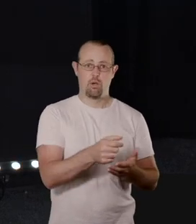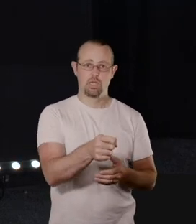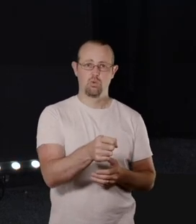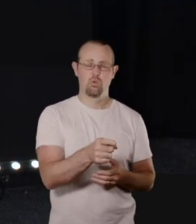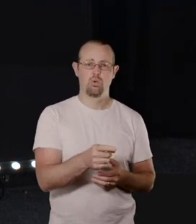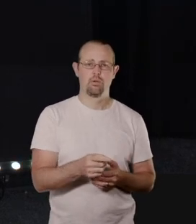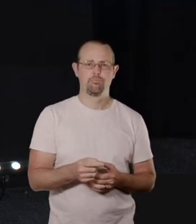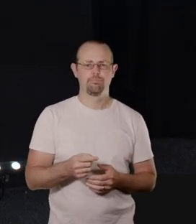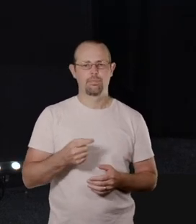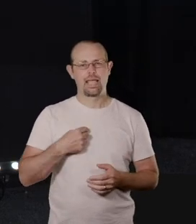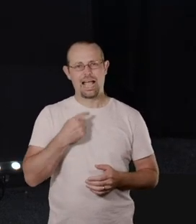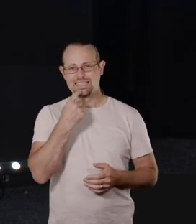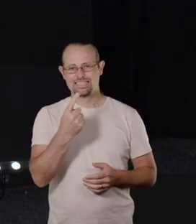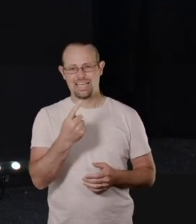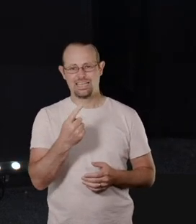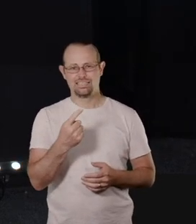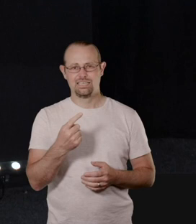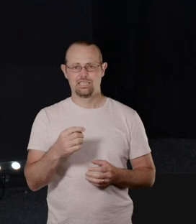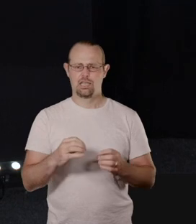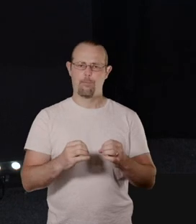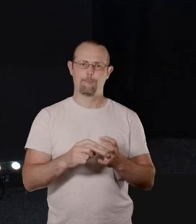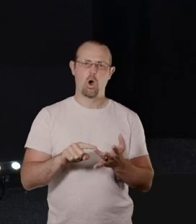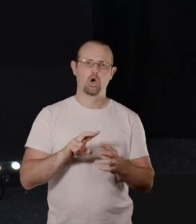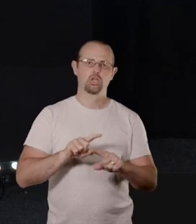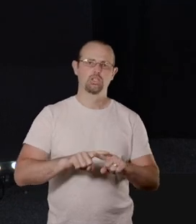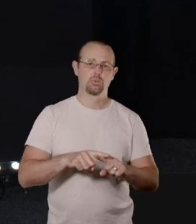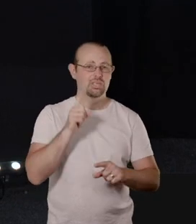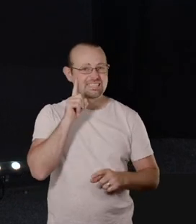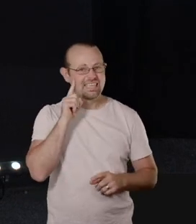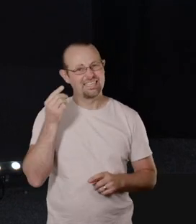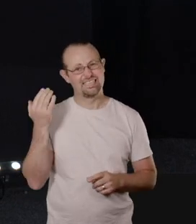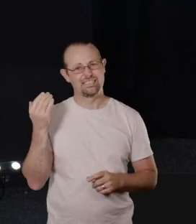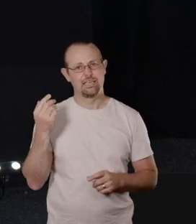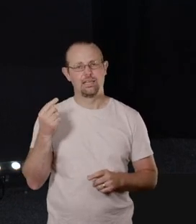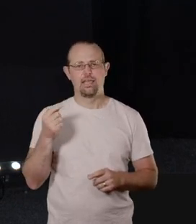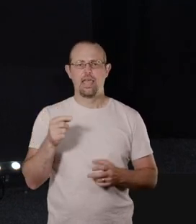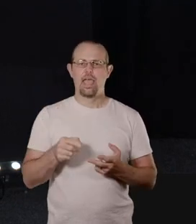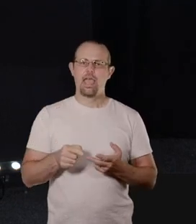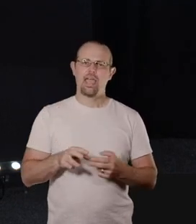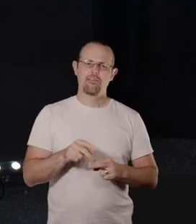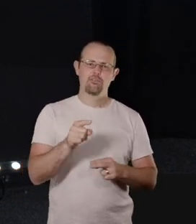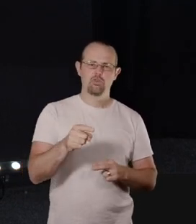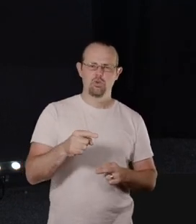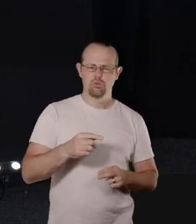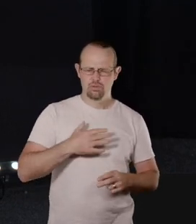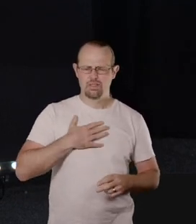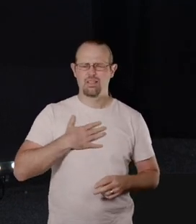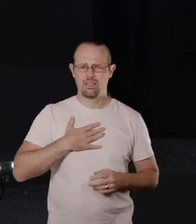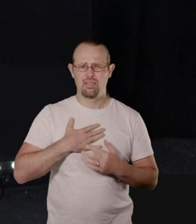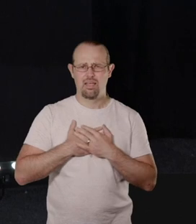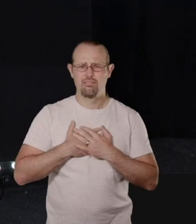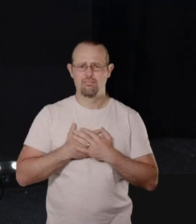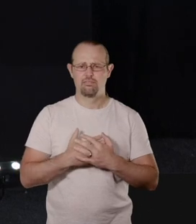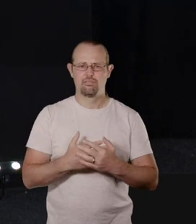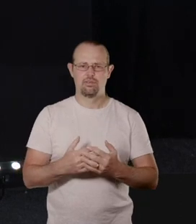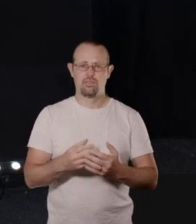girls recently, if you're a word nerd, you need to go to the Amplified Classic. If you love conversation, you need to get into the